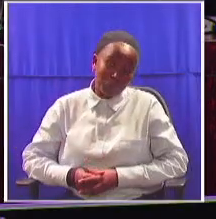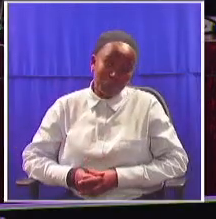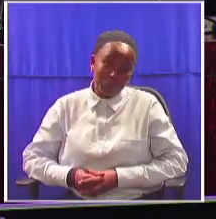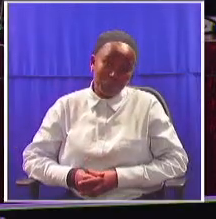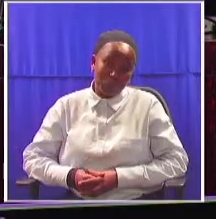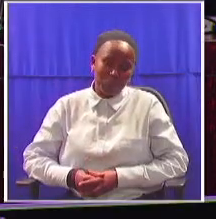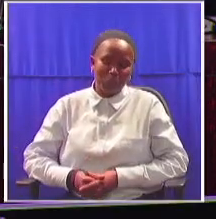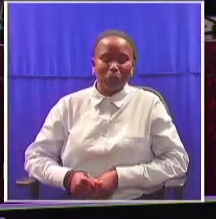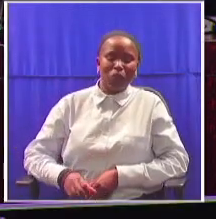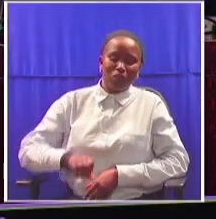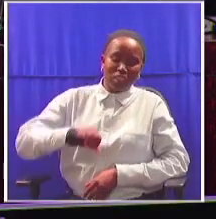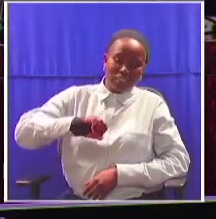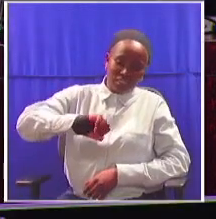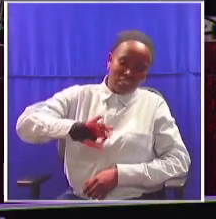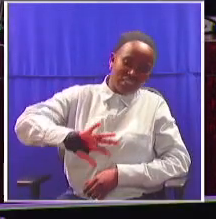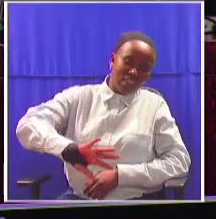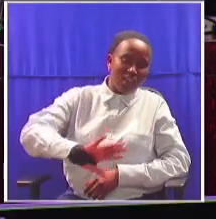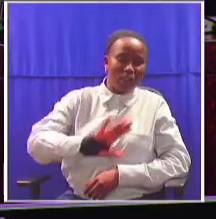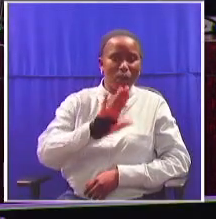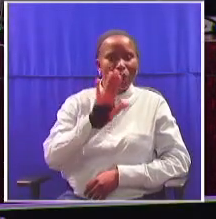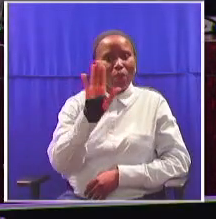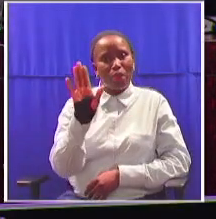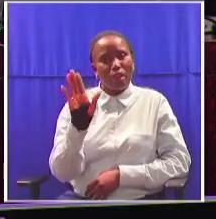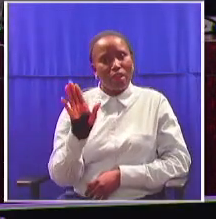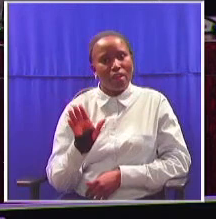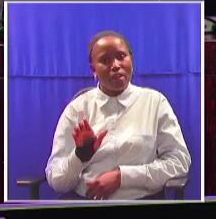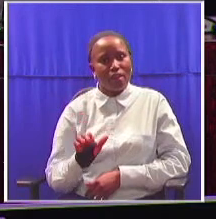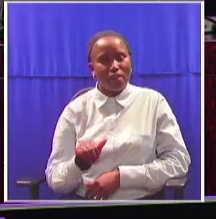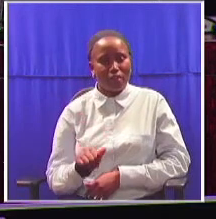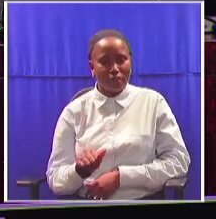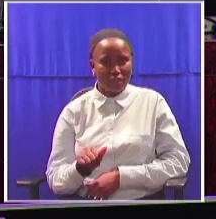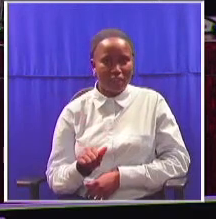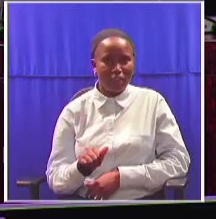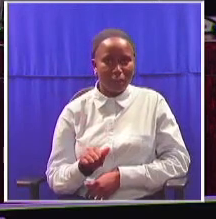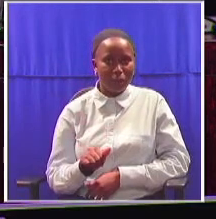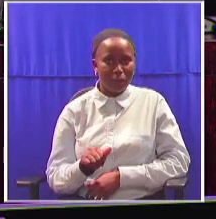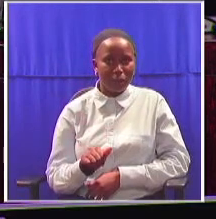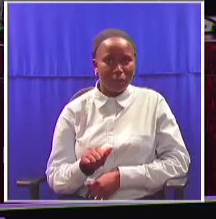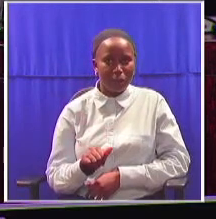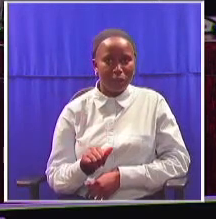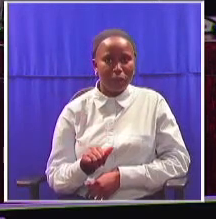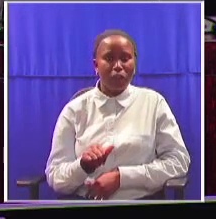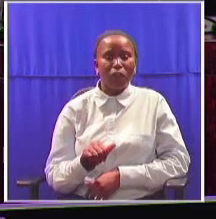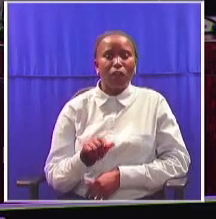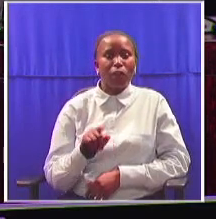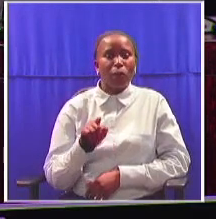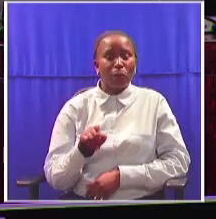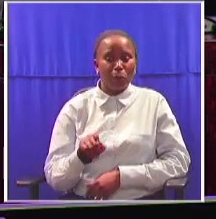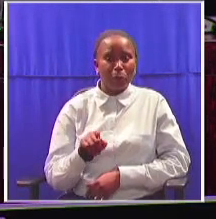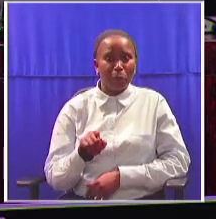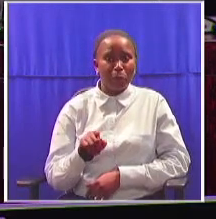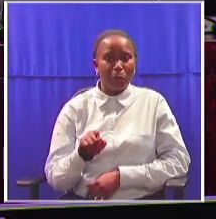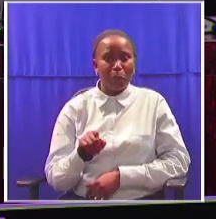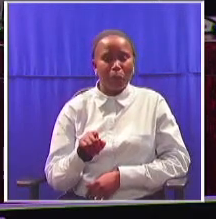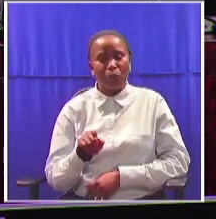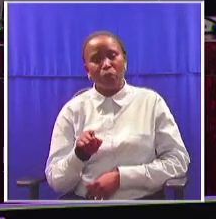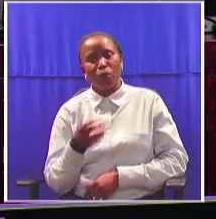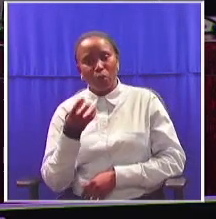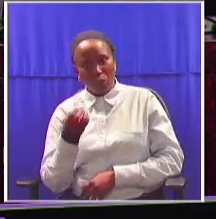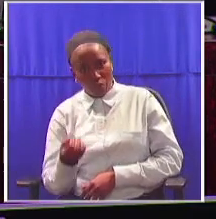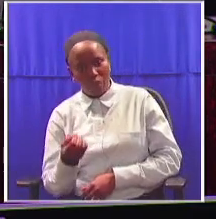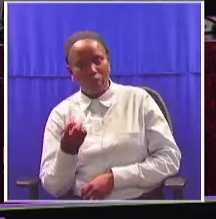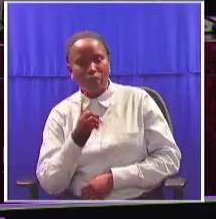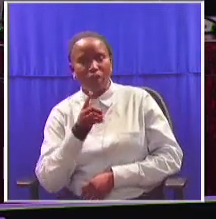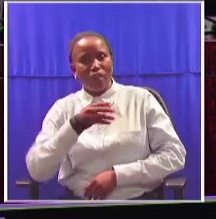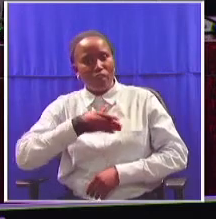South Africa, in pursuance of this stance which we articulated right from